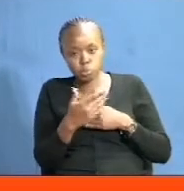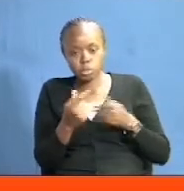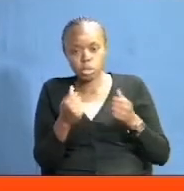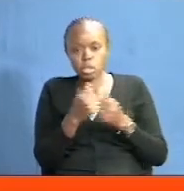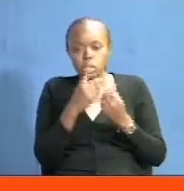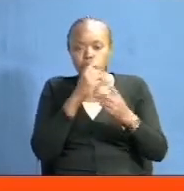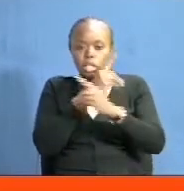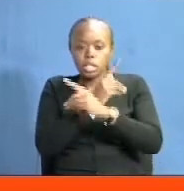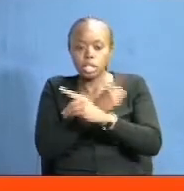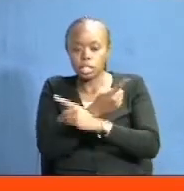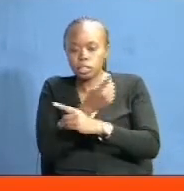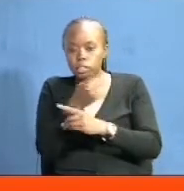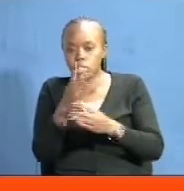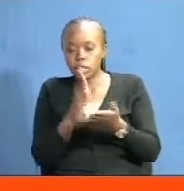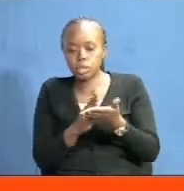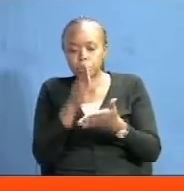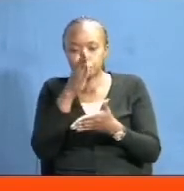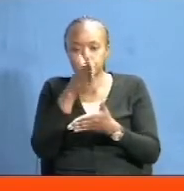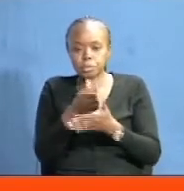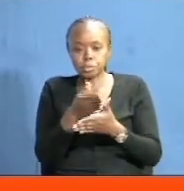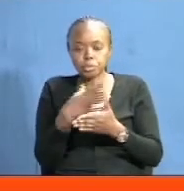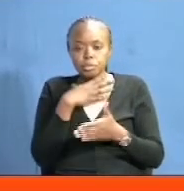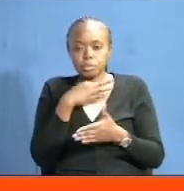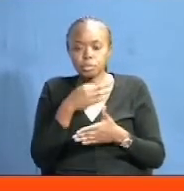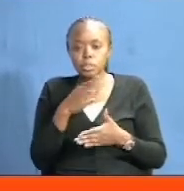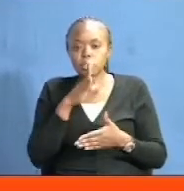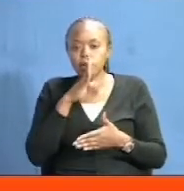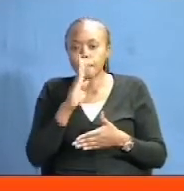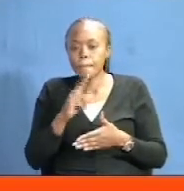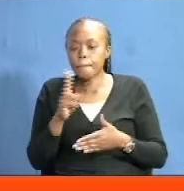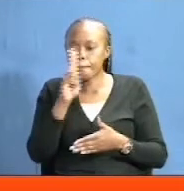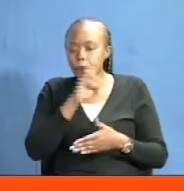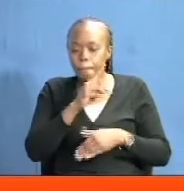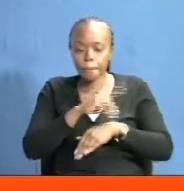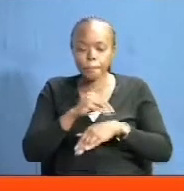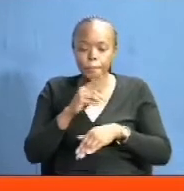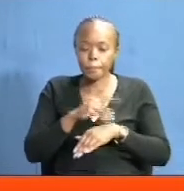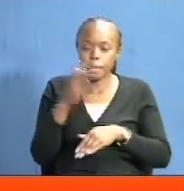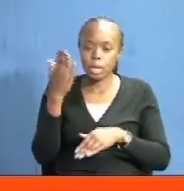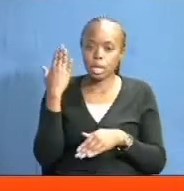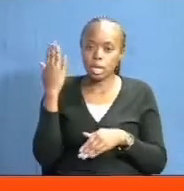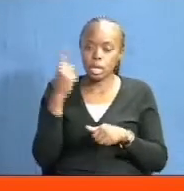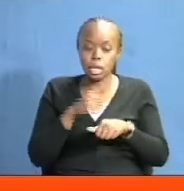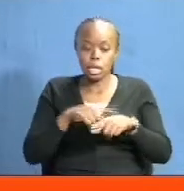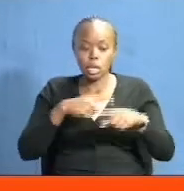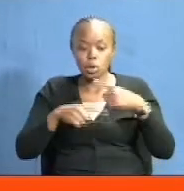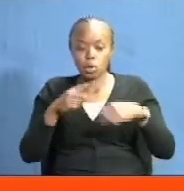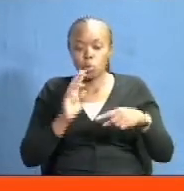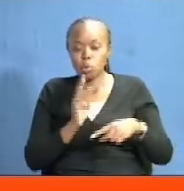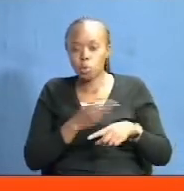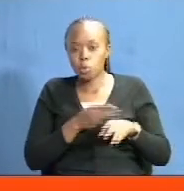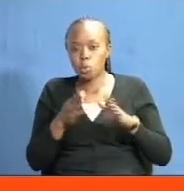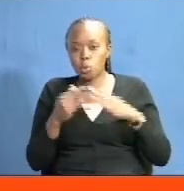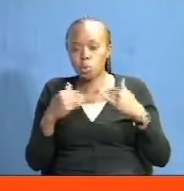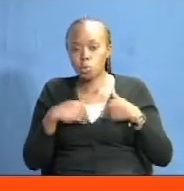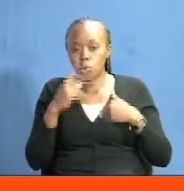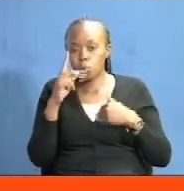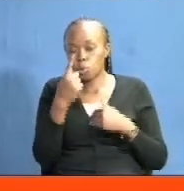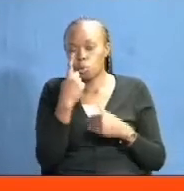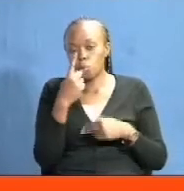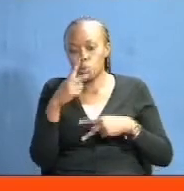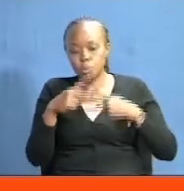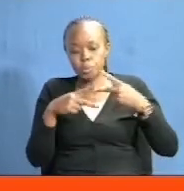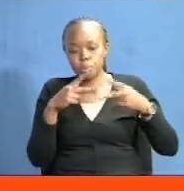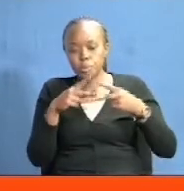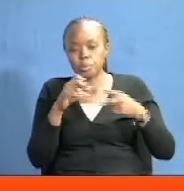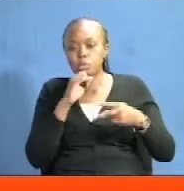defending these rights. Like it used to be in the days that have passed, there were times when we had a one-party state. Right.